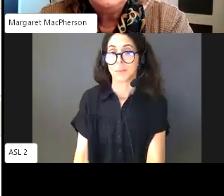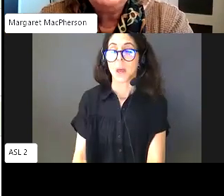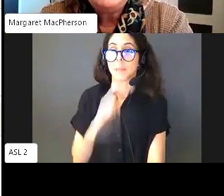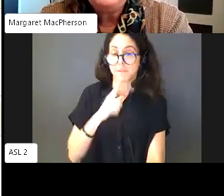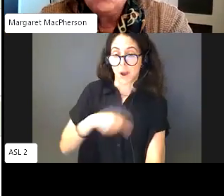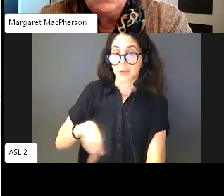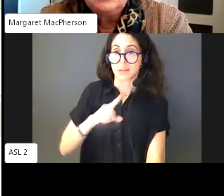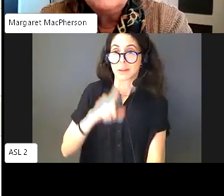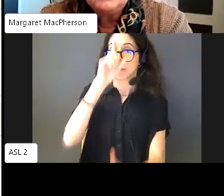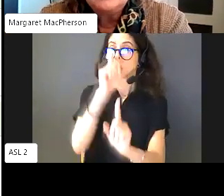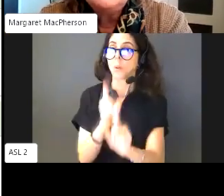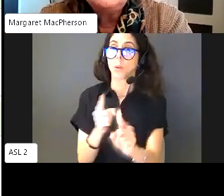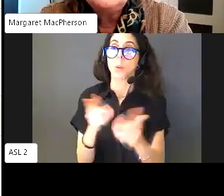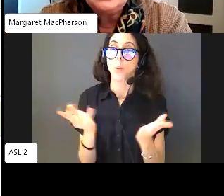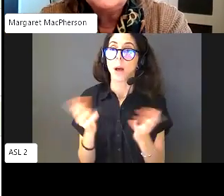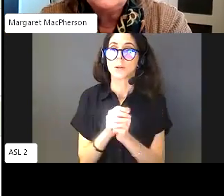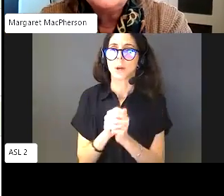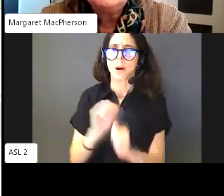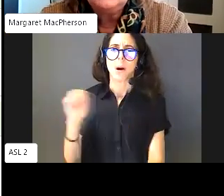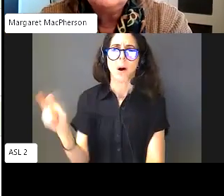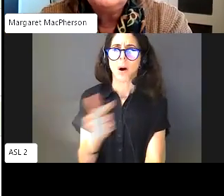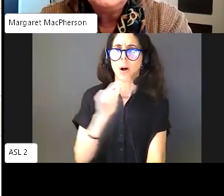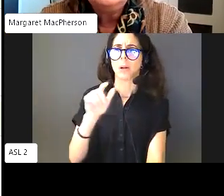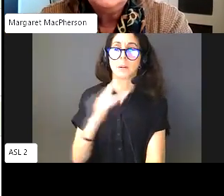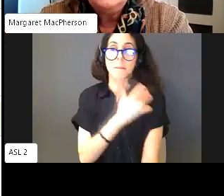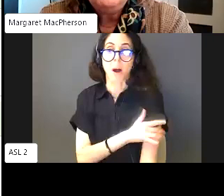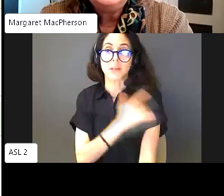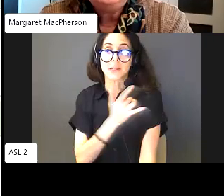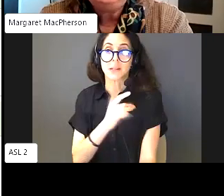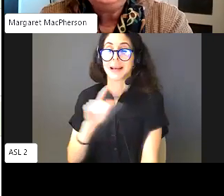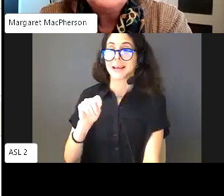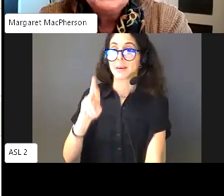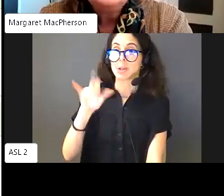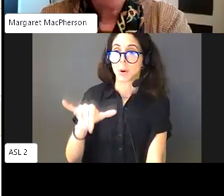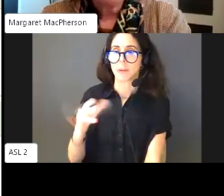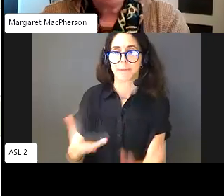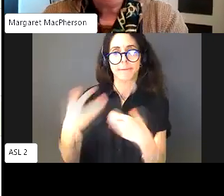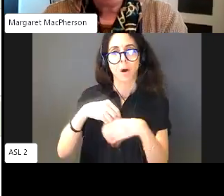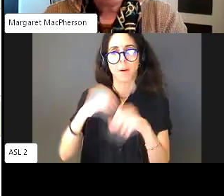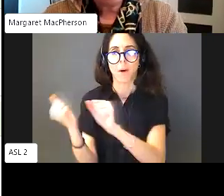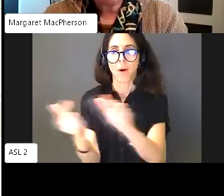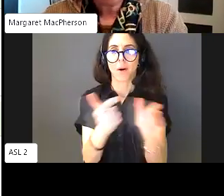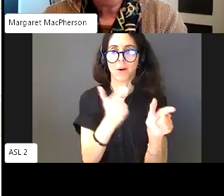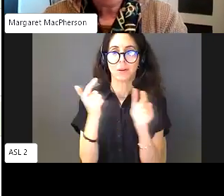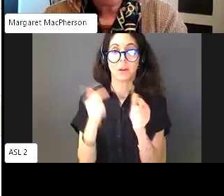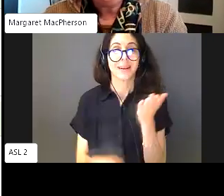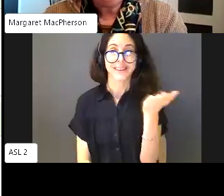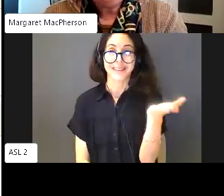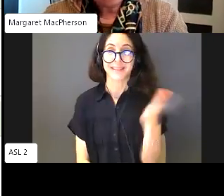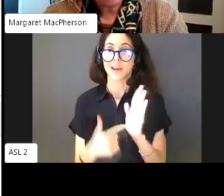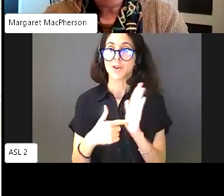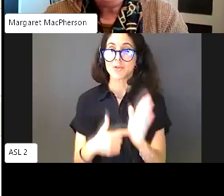to have all of the provinces and territories involved, because what this is a picture of some of the